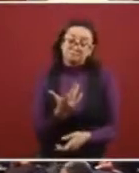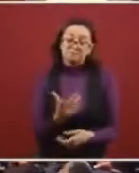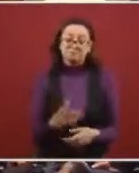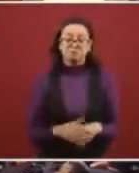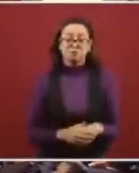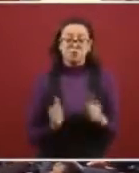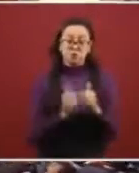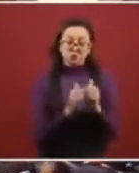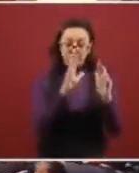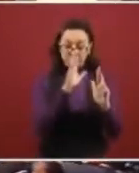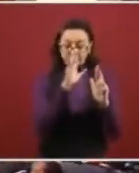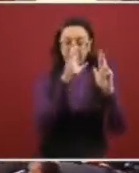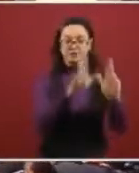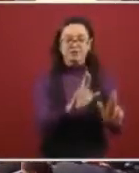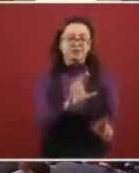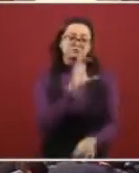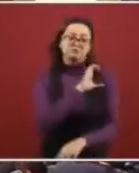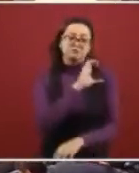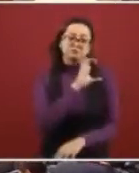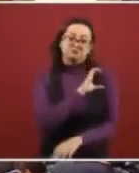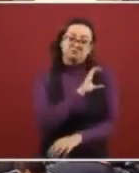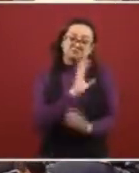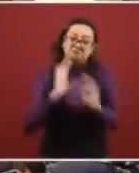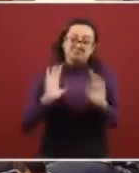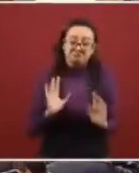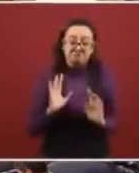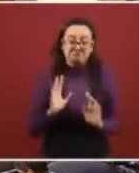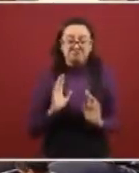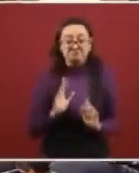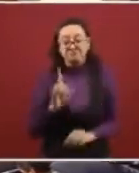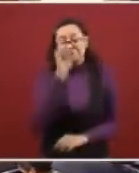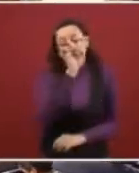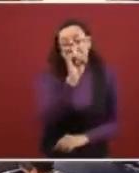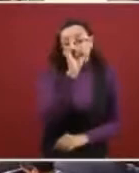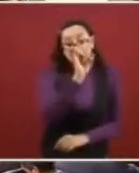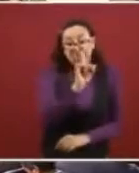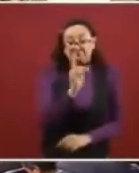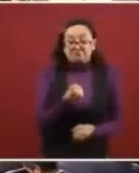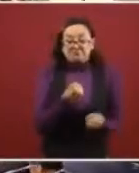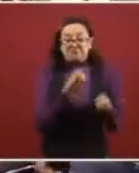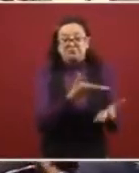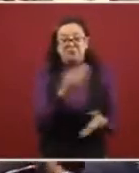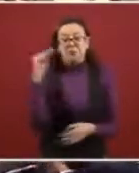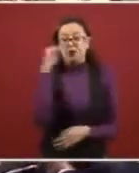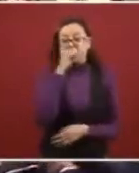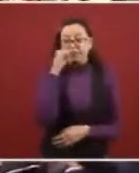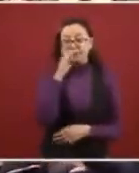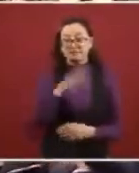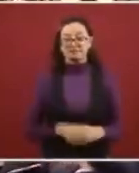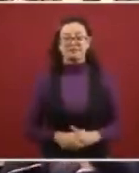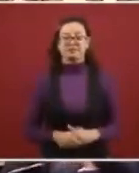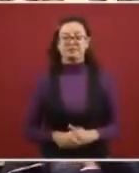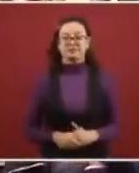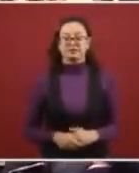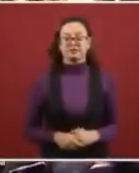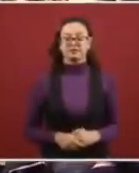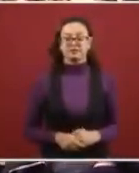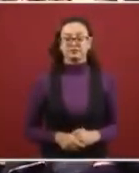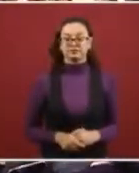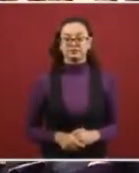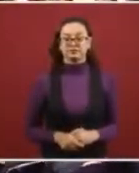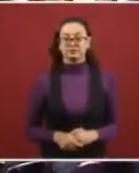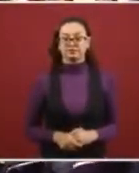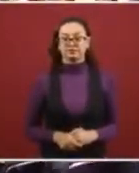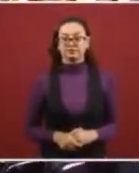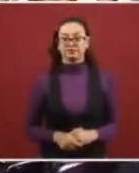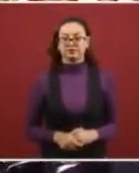That's fraternal or brotherly. Dar un it doesn't buen cost consejo. Anything to give you a good